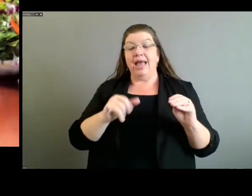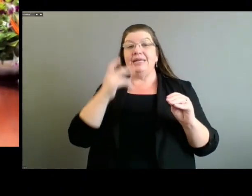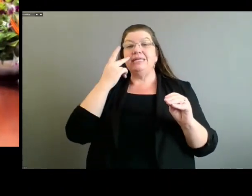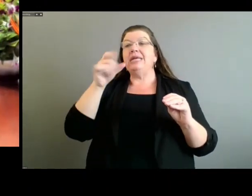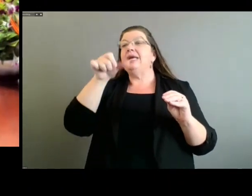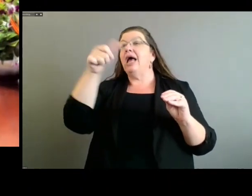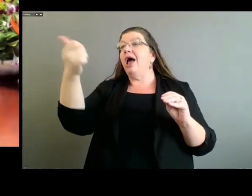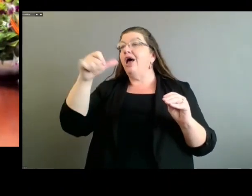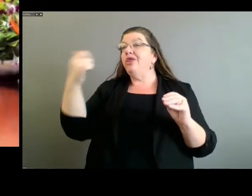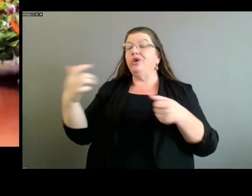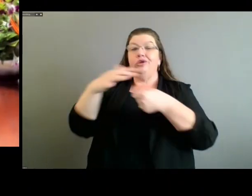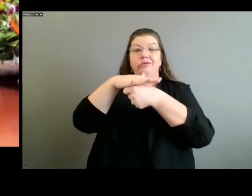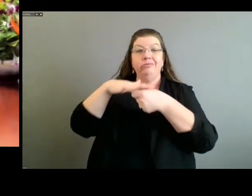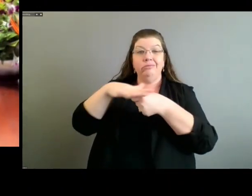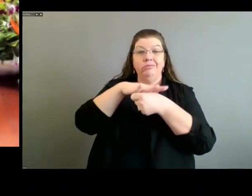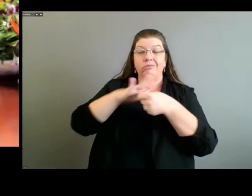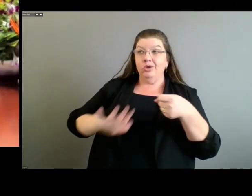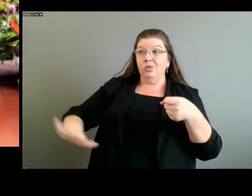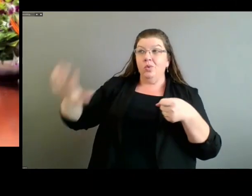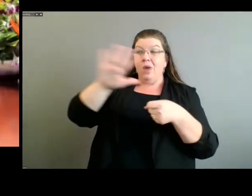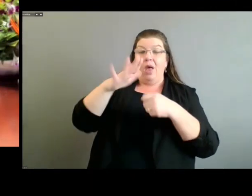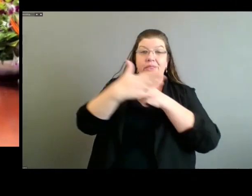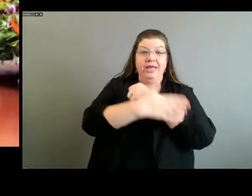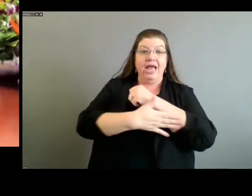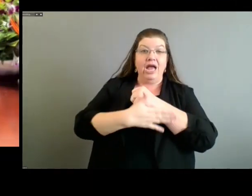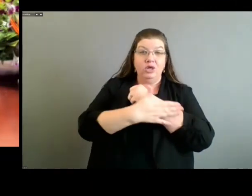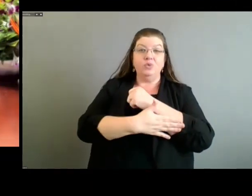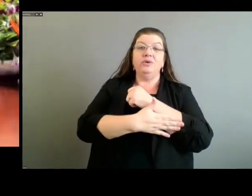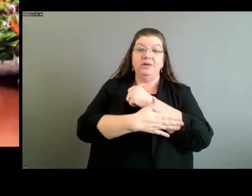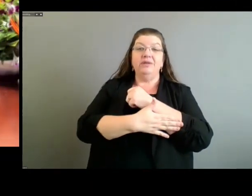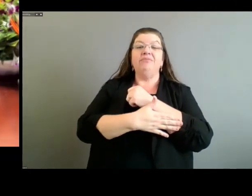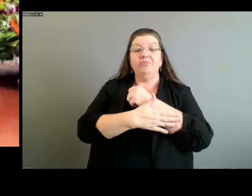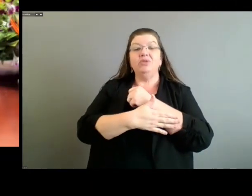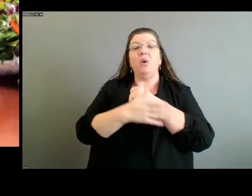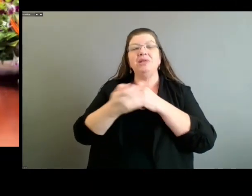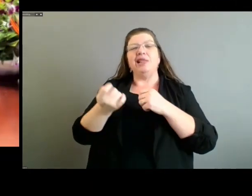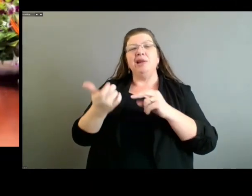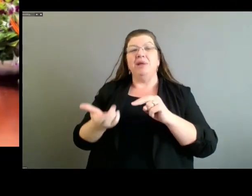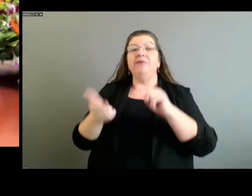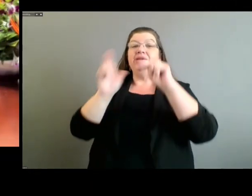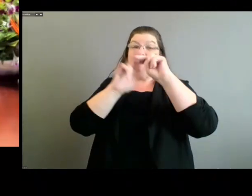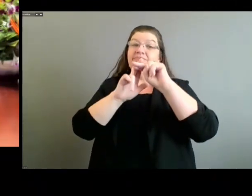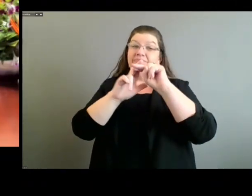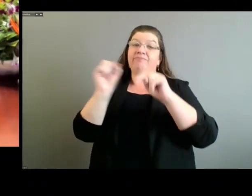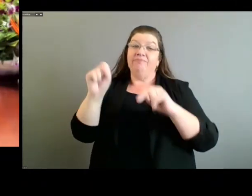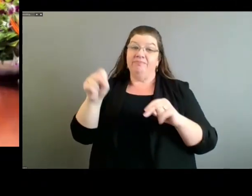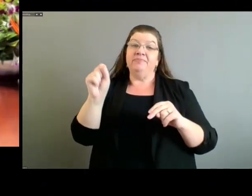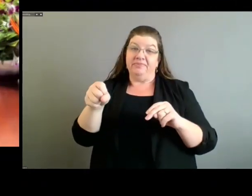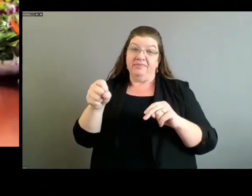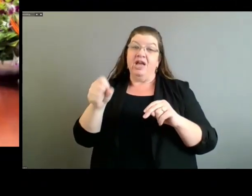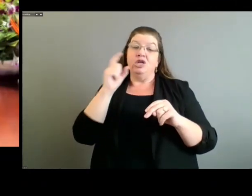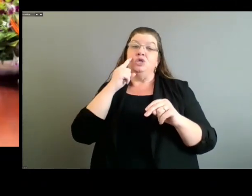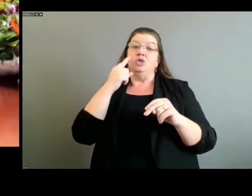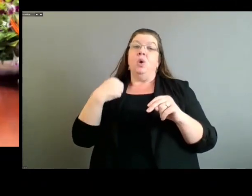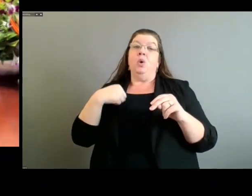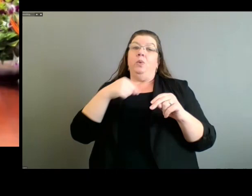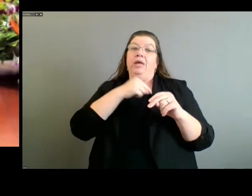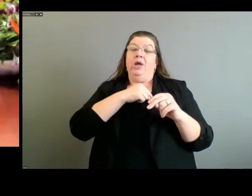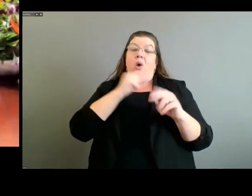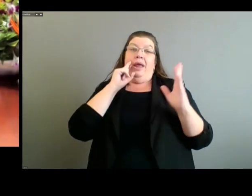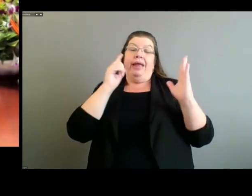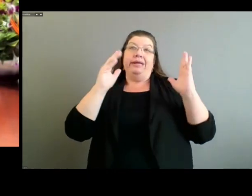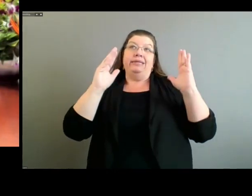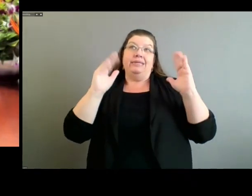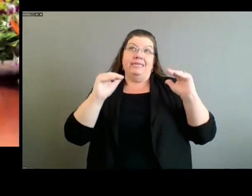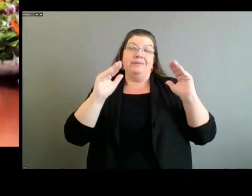other jurisdictions throughout our country, there is somewhat of an uptick. And so we are